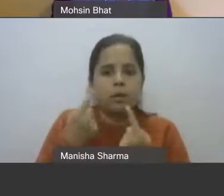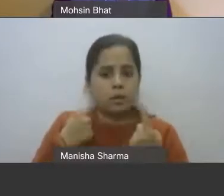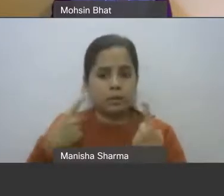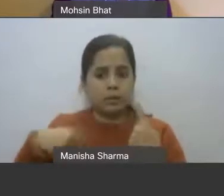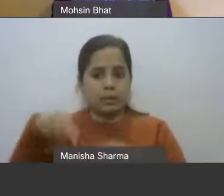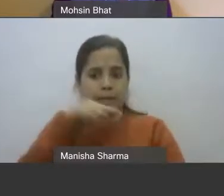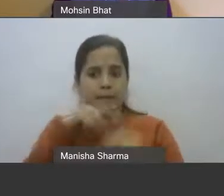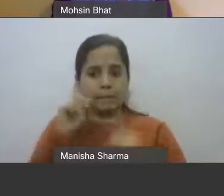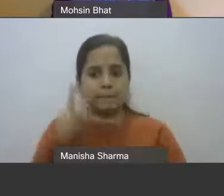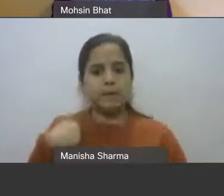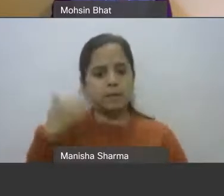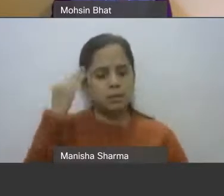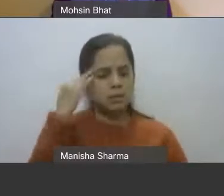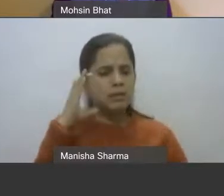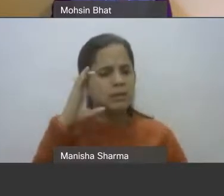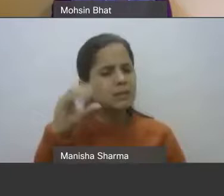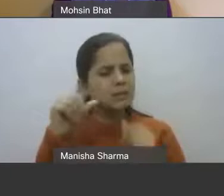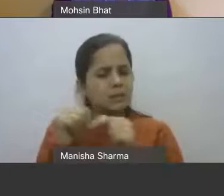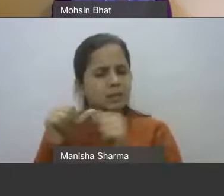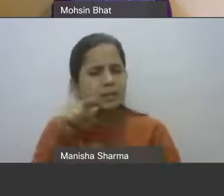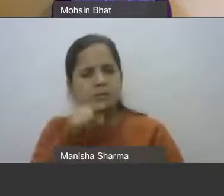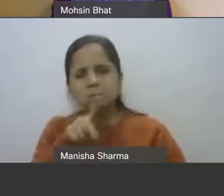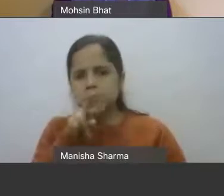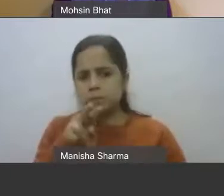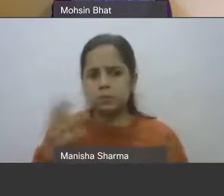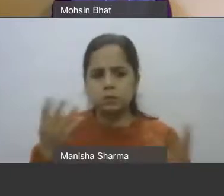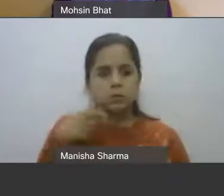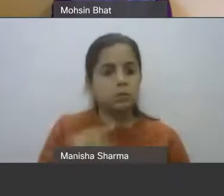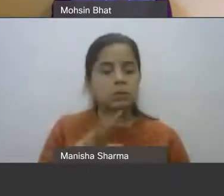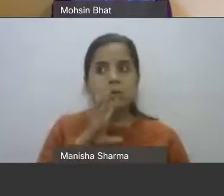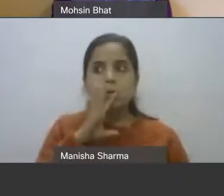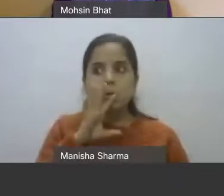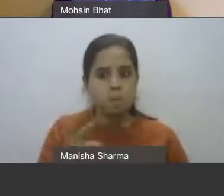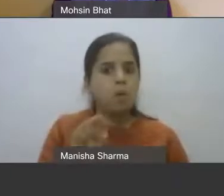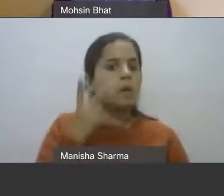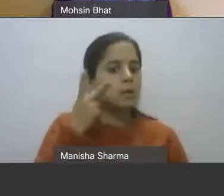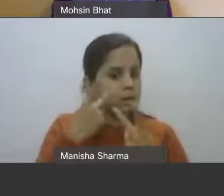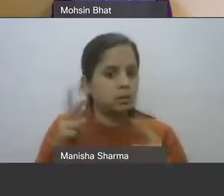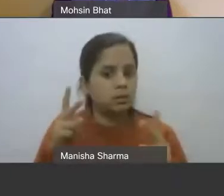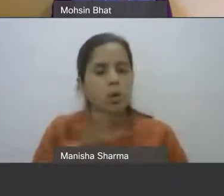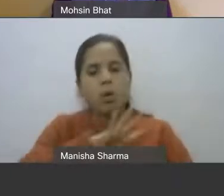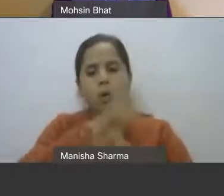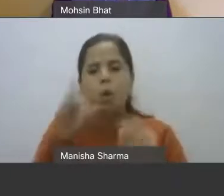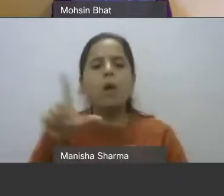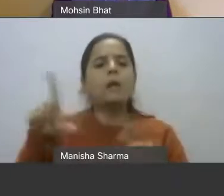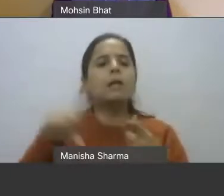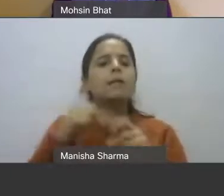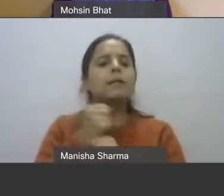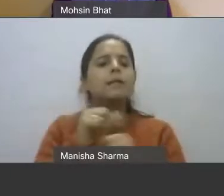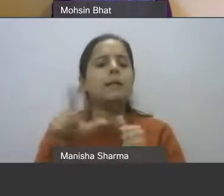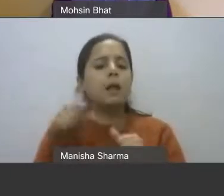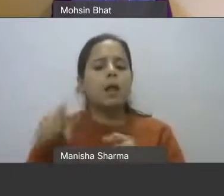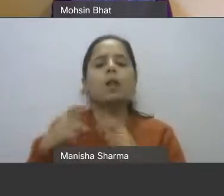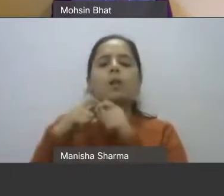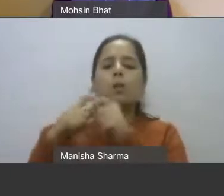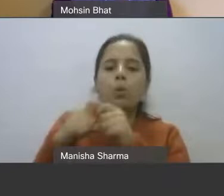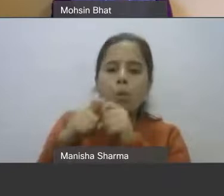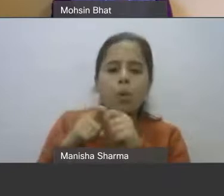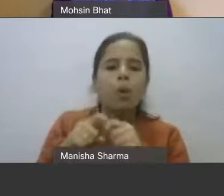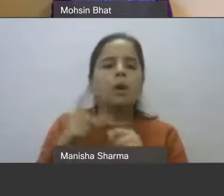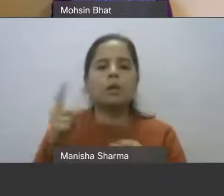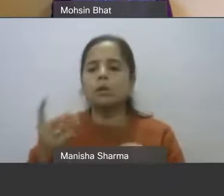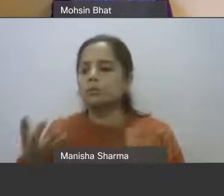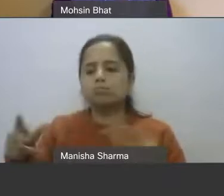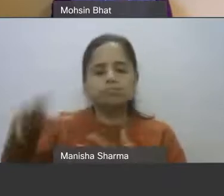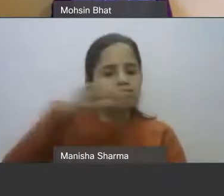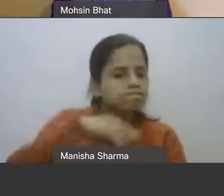see what the CAA does. And this distinction is important because all legal questions do not subsume or they do not exhaust